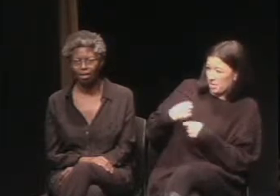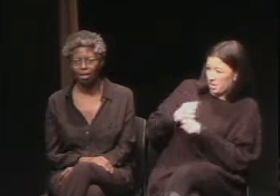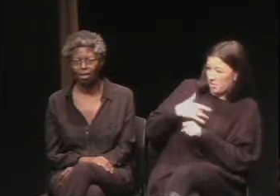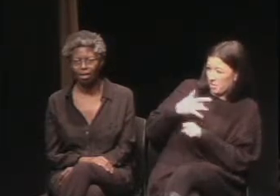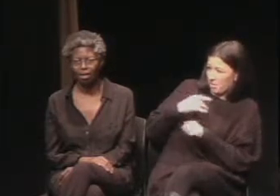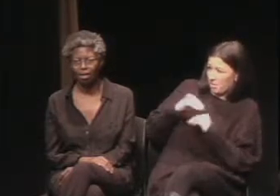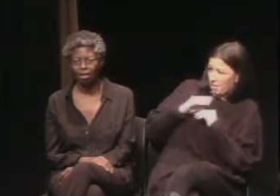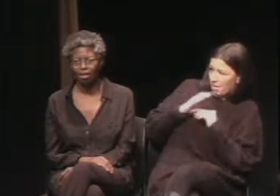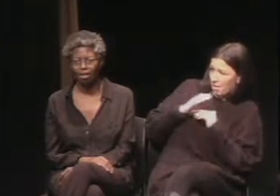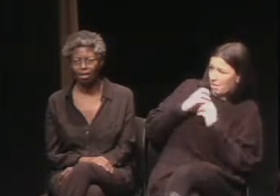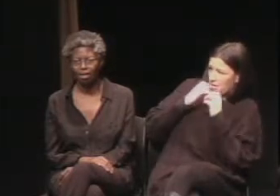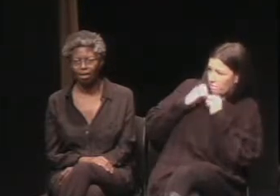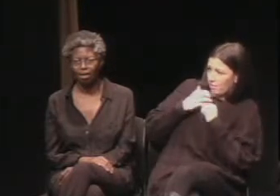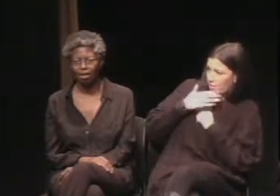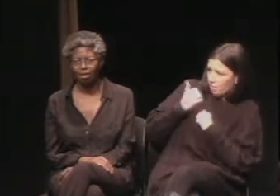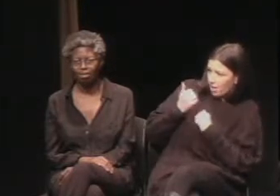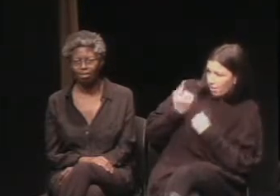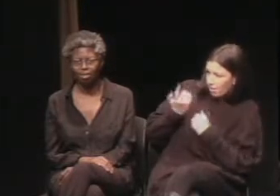feel grateful.